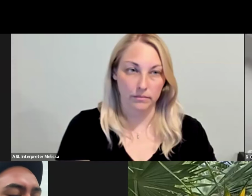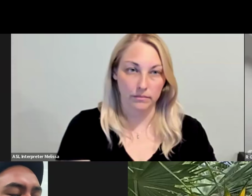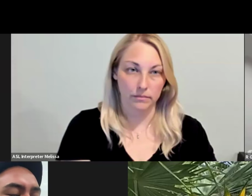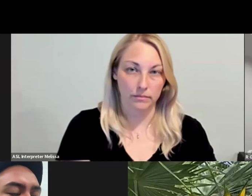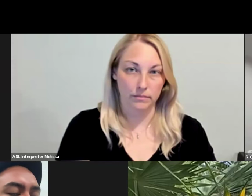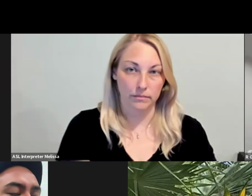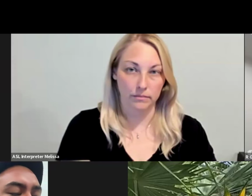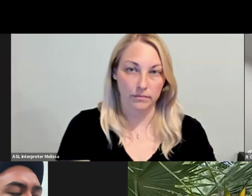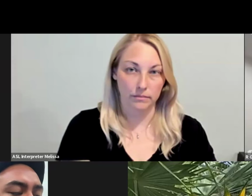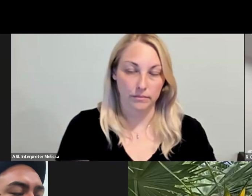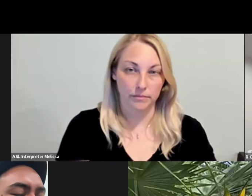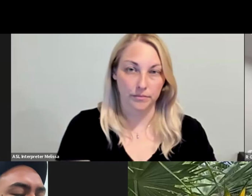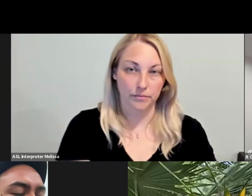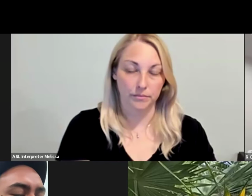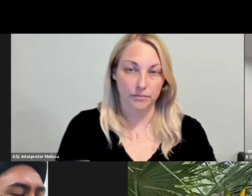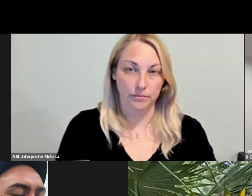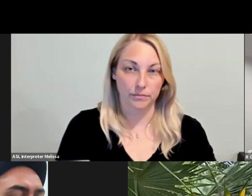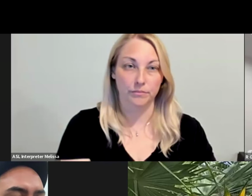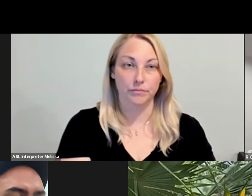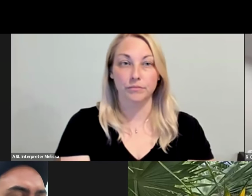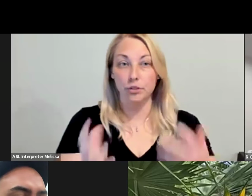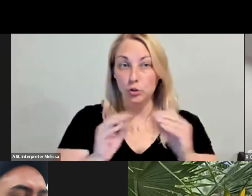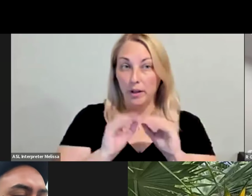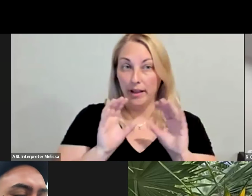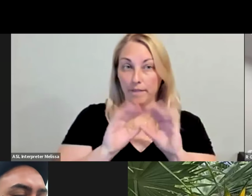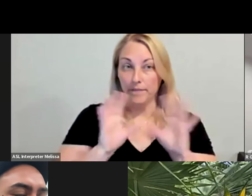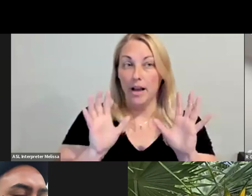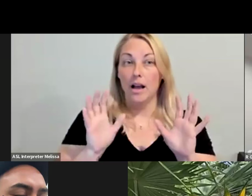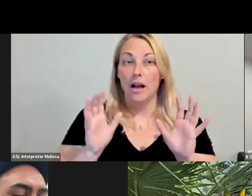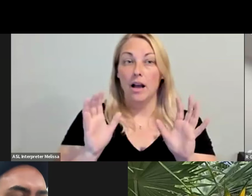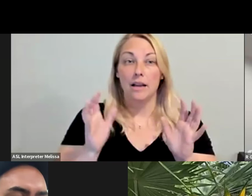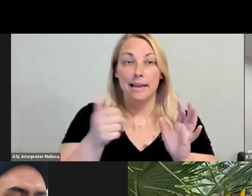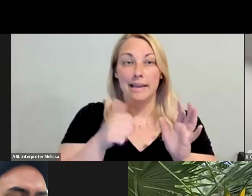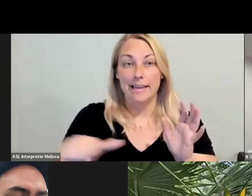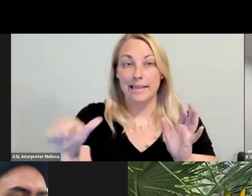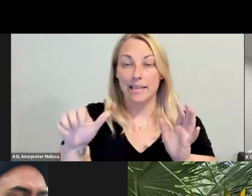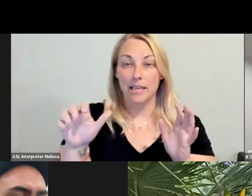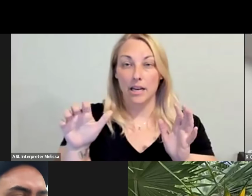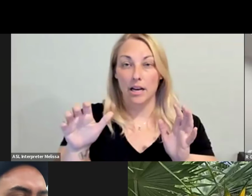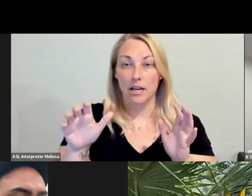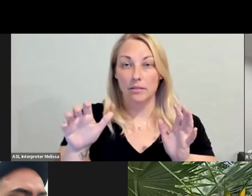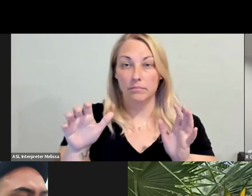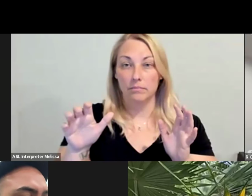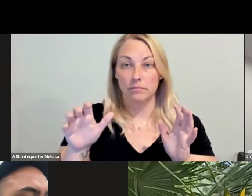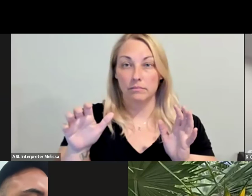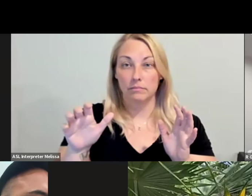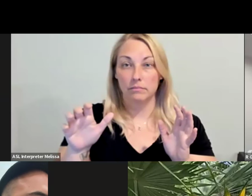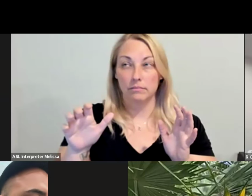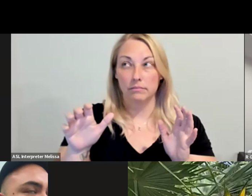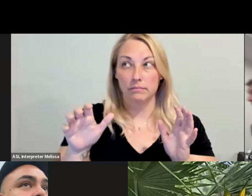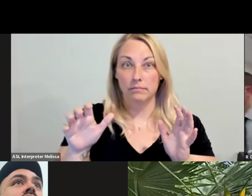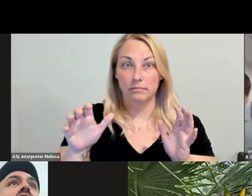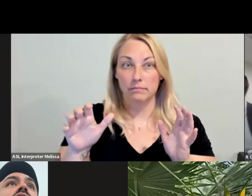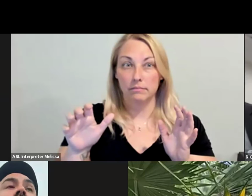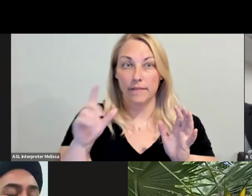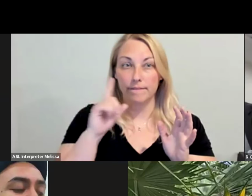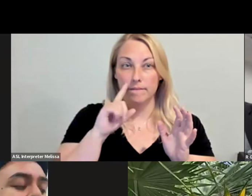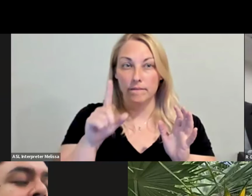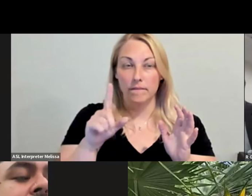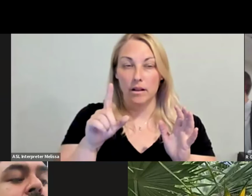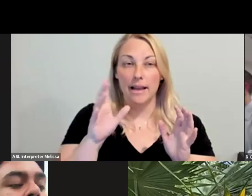So just to clarify, at this point in time, we're just asking for a variance because there's a similar establishment across the street.